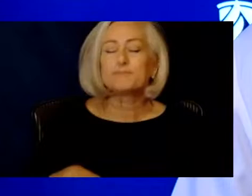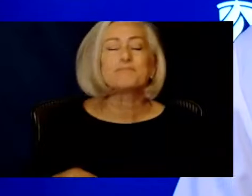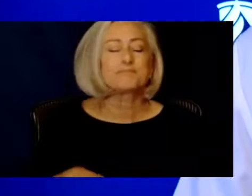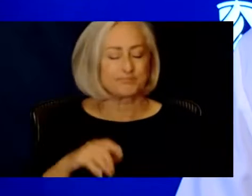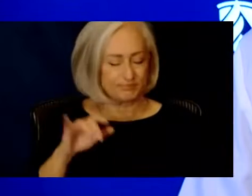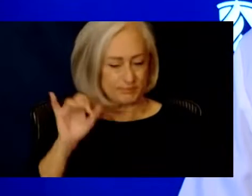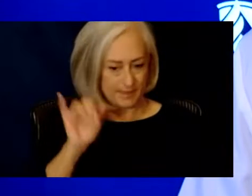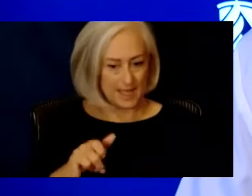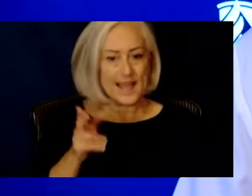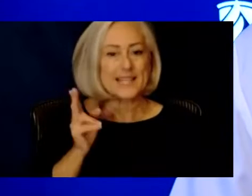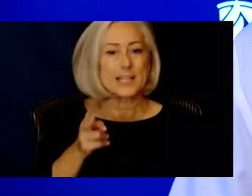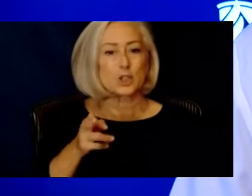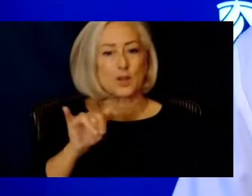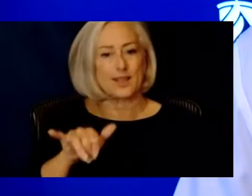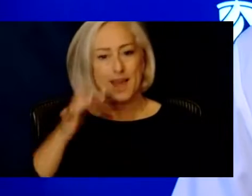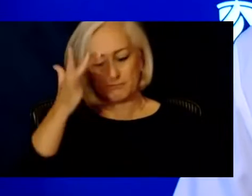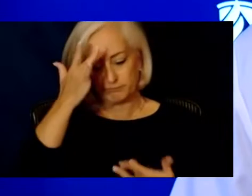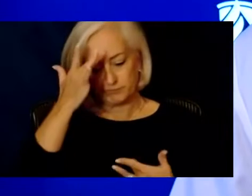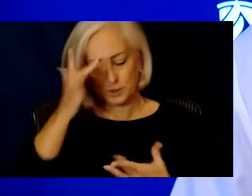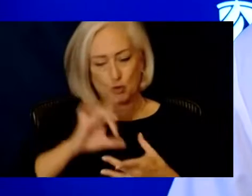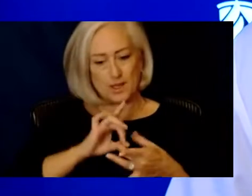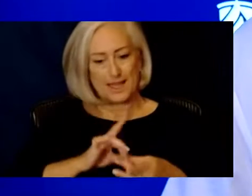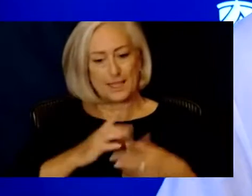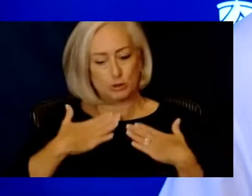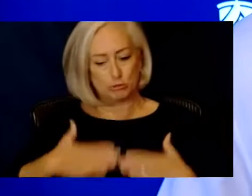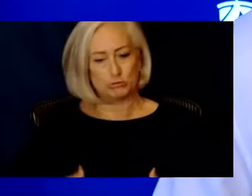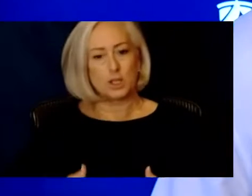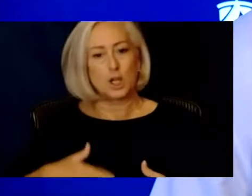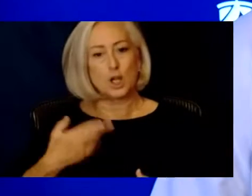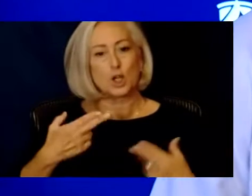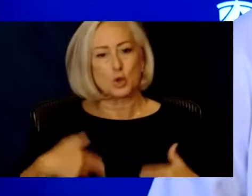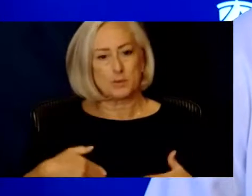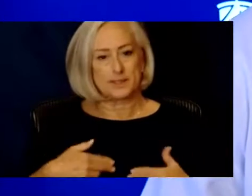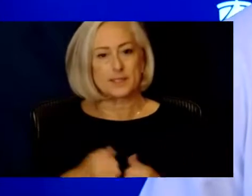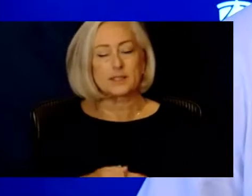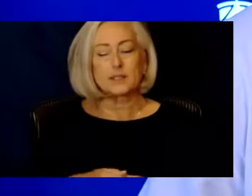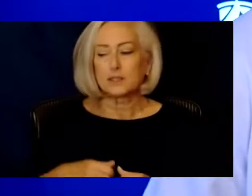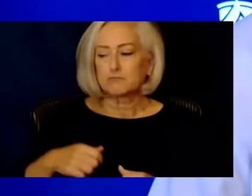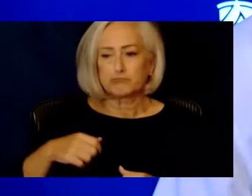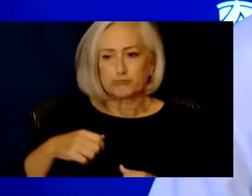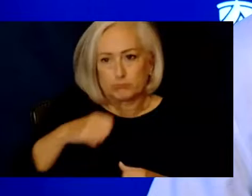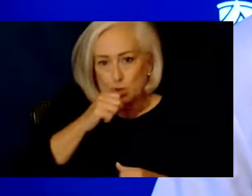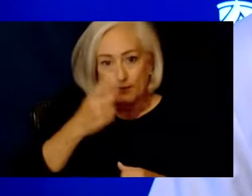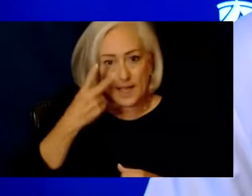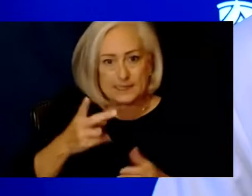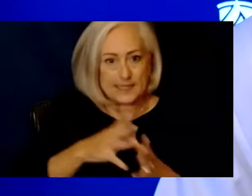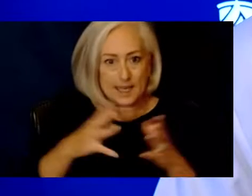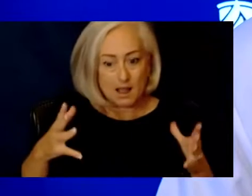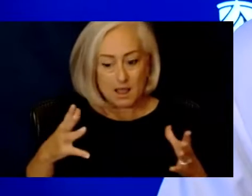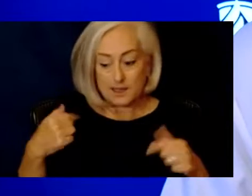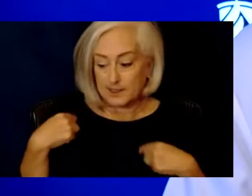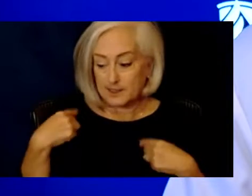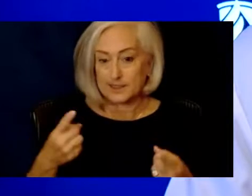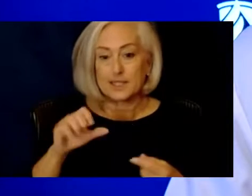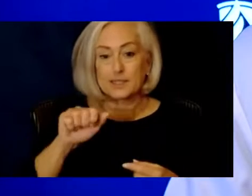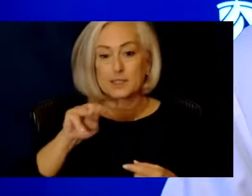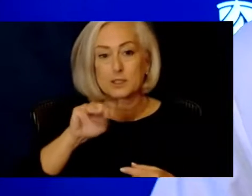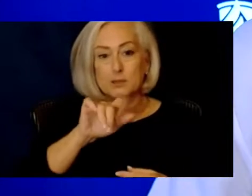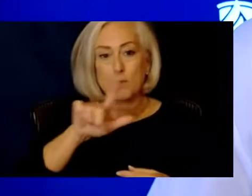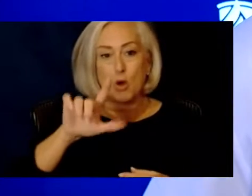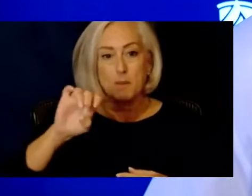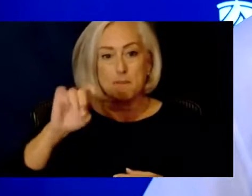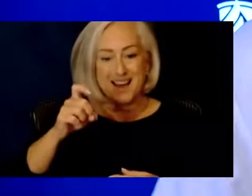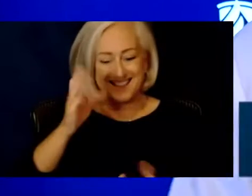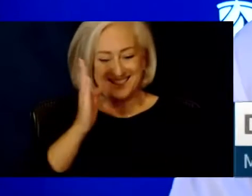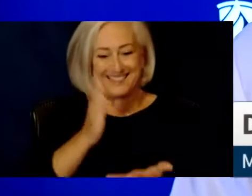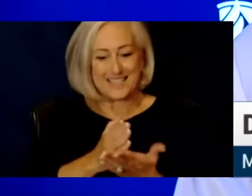this in humans, and we haven't really seen a lot. However, since smallpox vaccination stopped in the United States in 1972